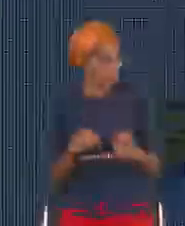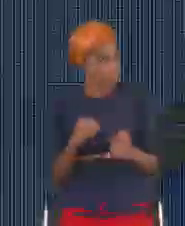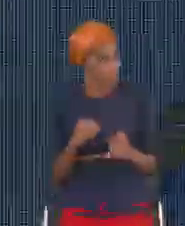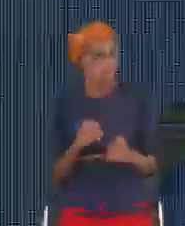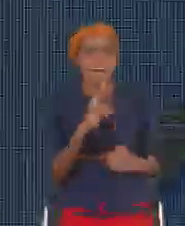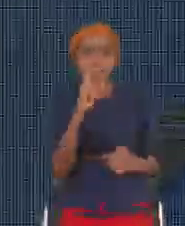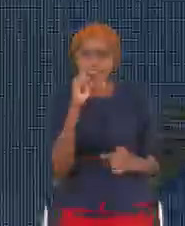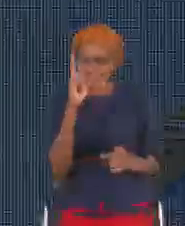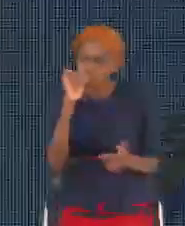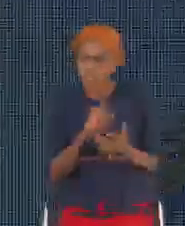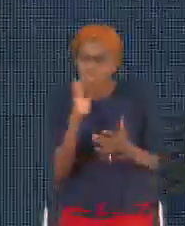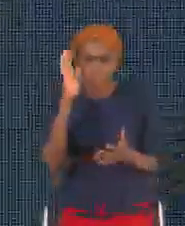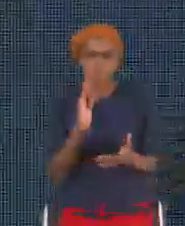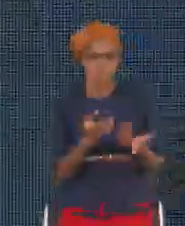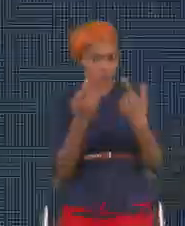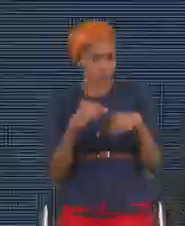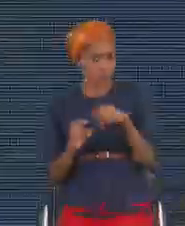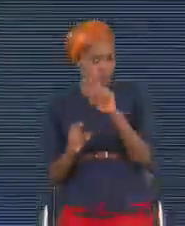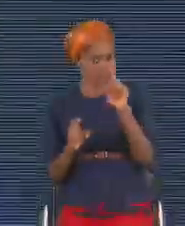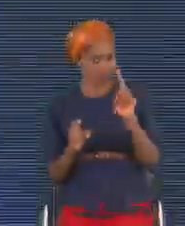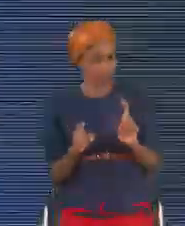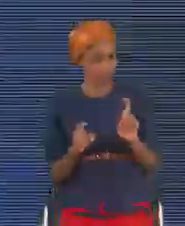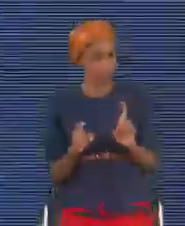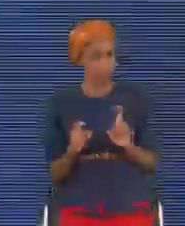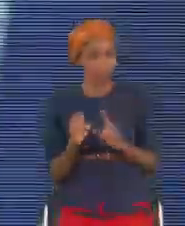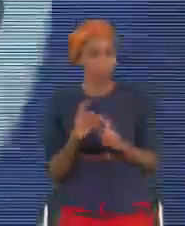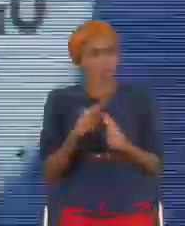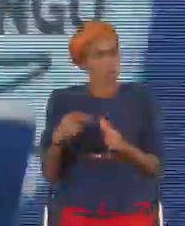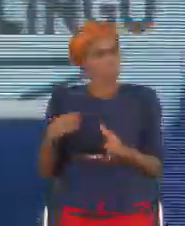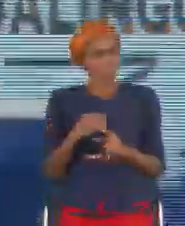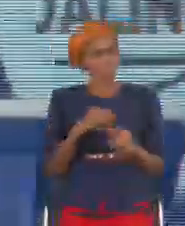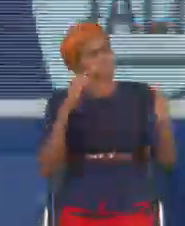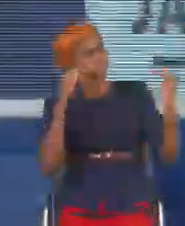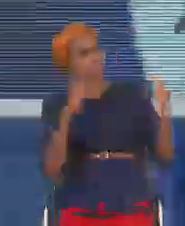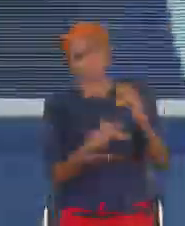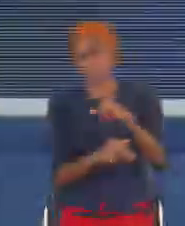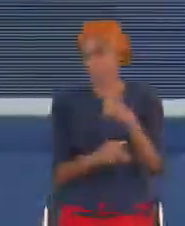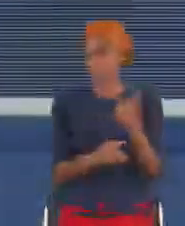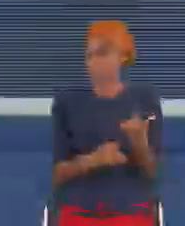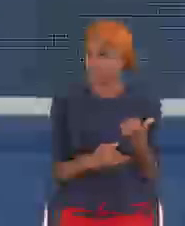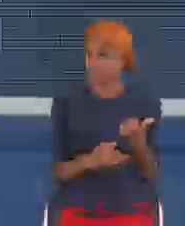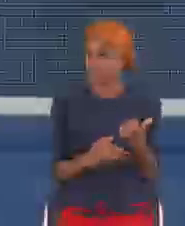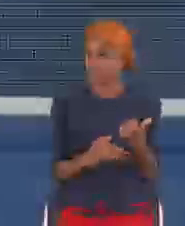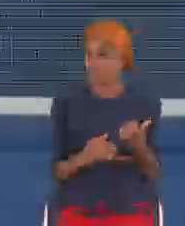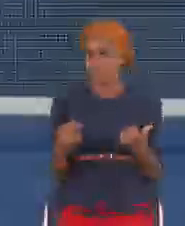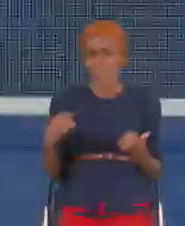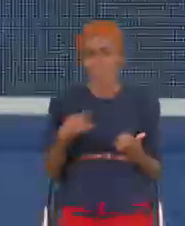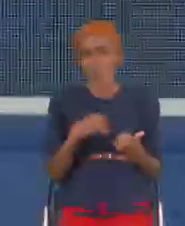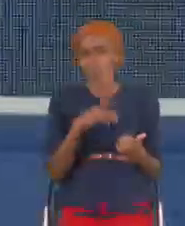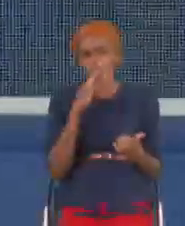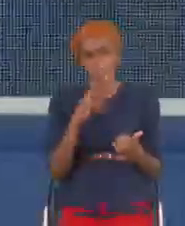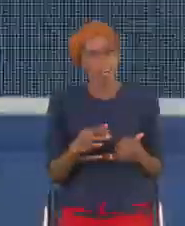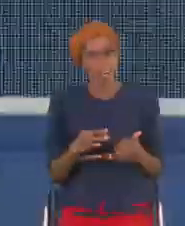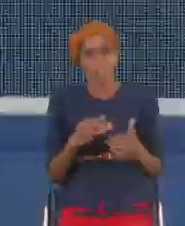the one that shall come? Or do we look for another? We're expecting